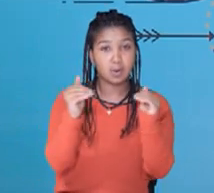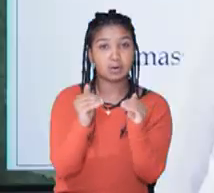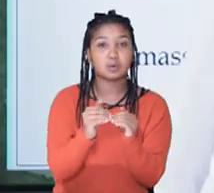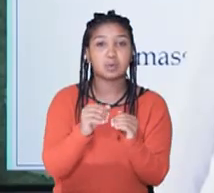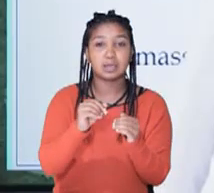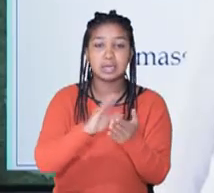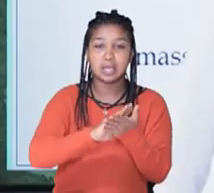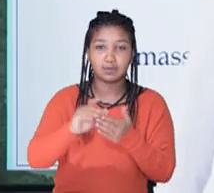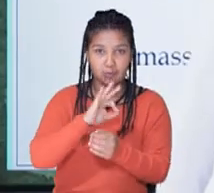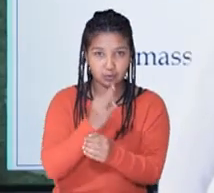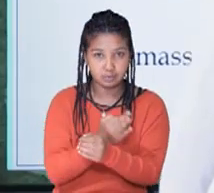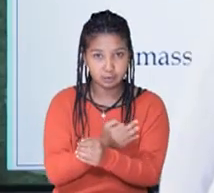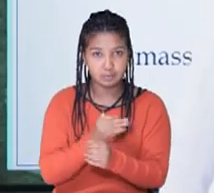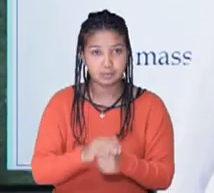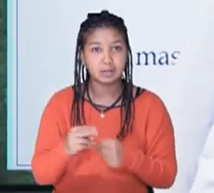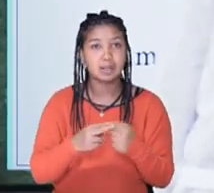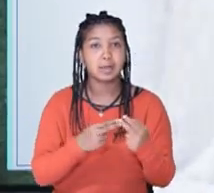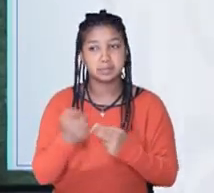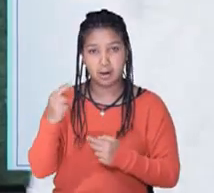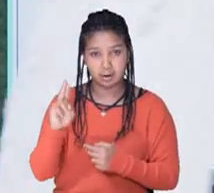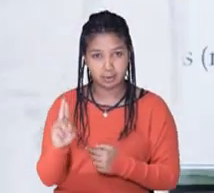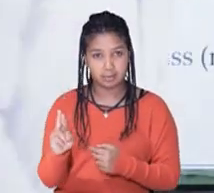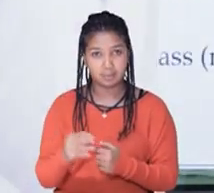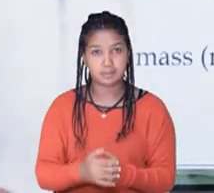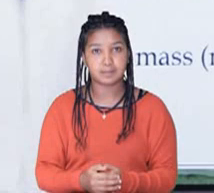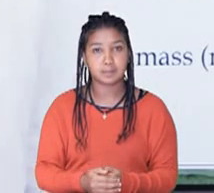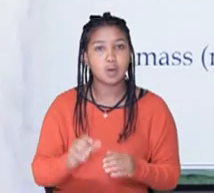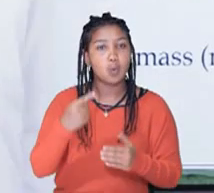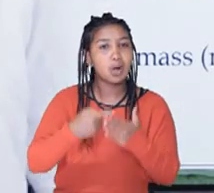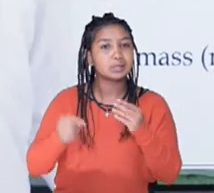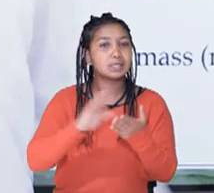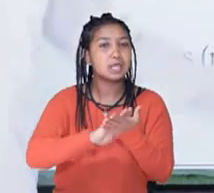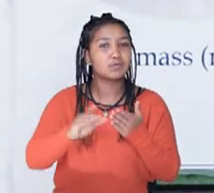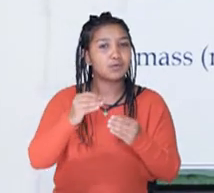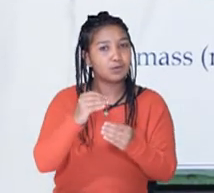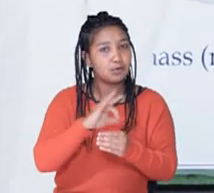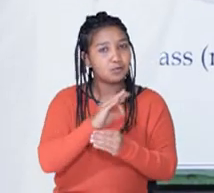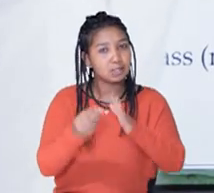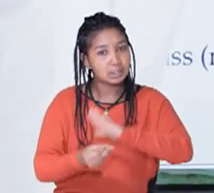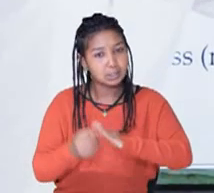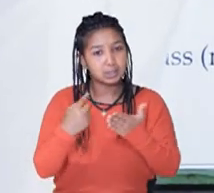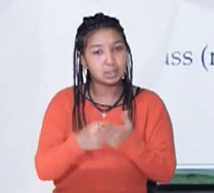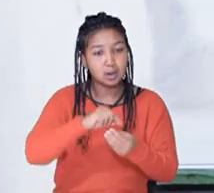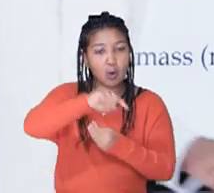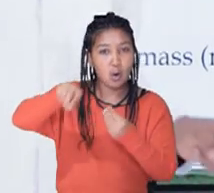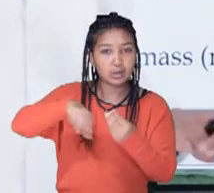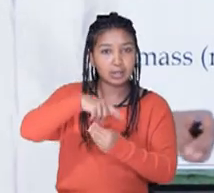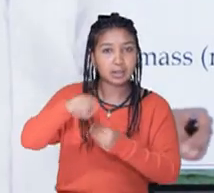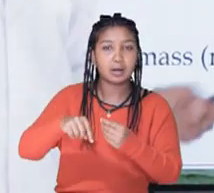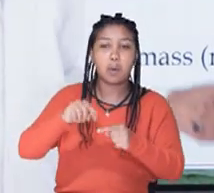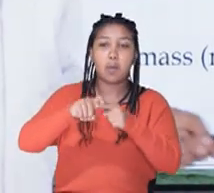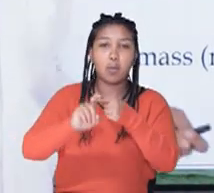to net force times R. What is the net force exerted on this rotating